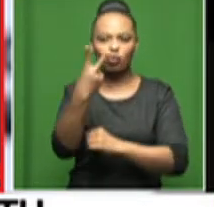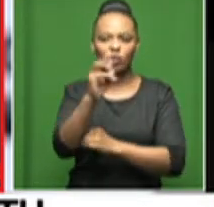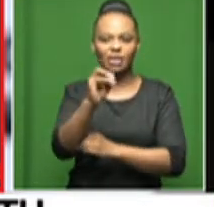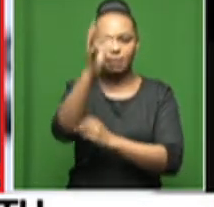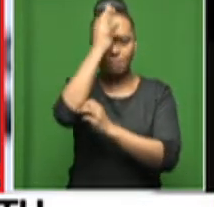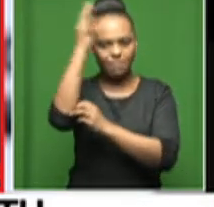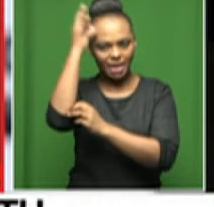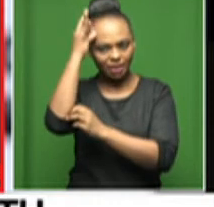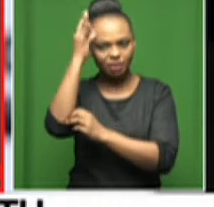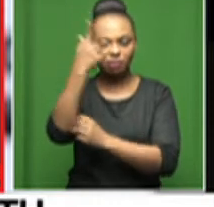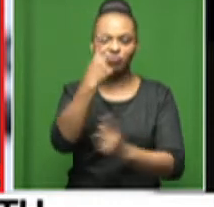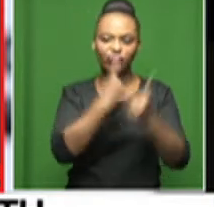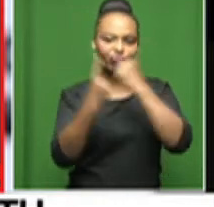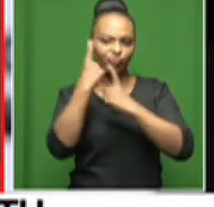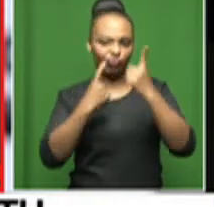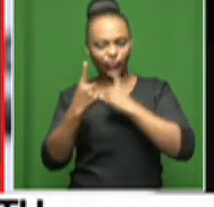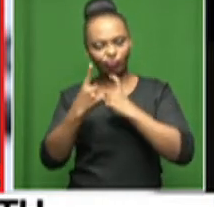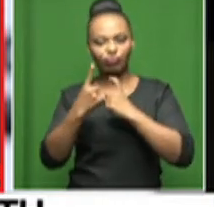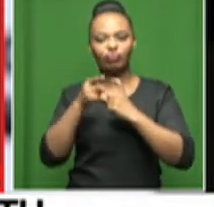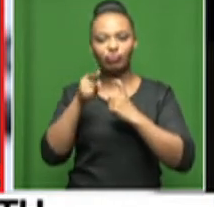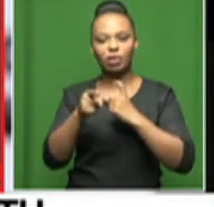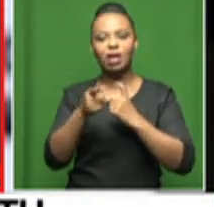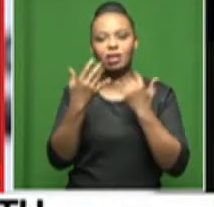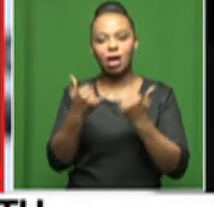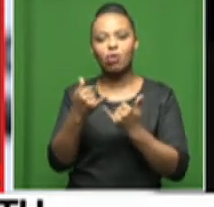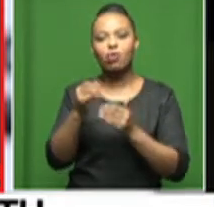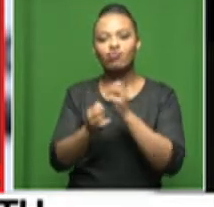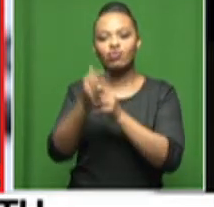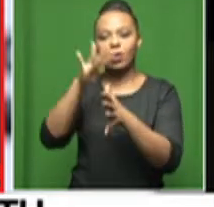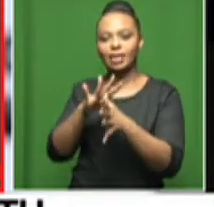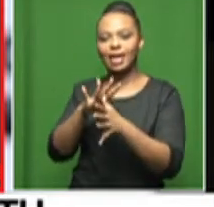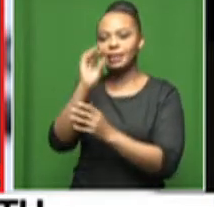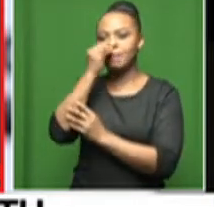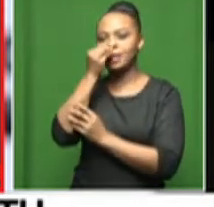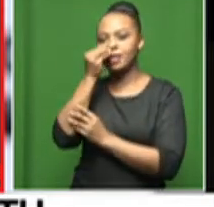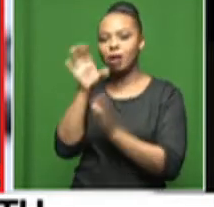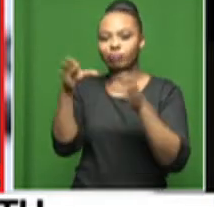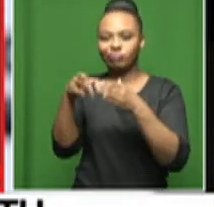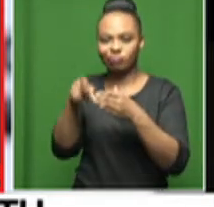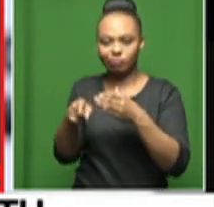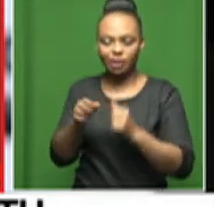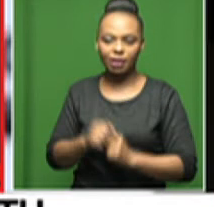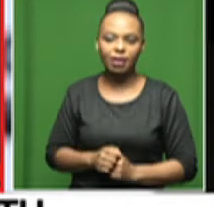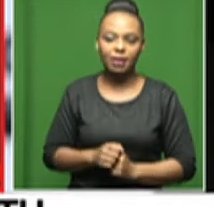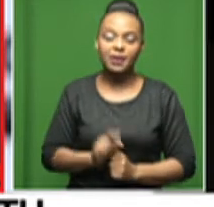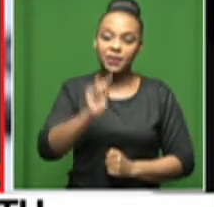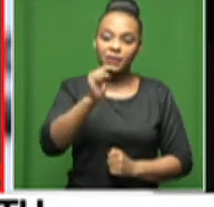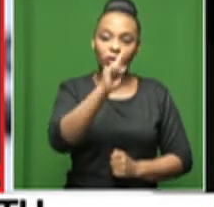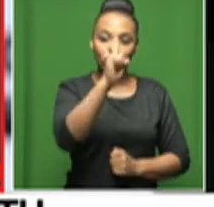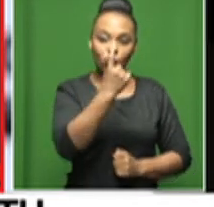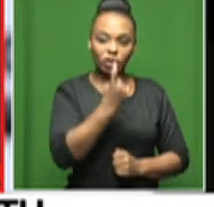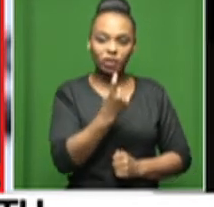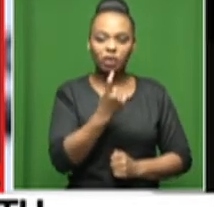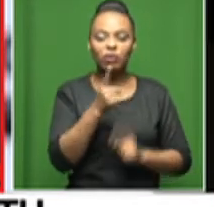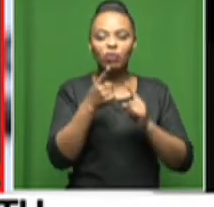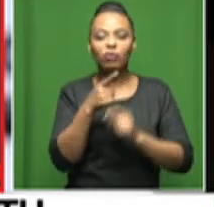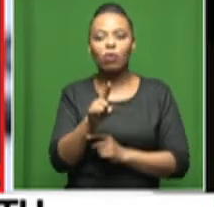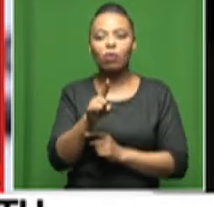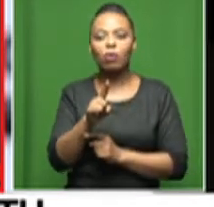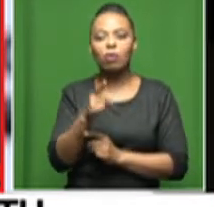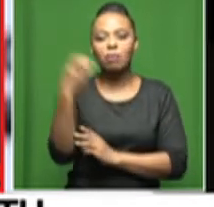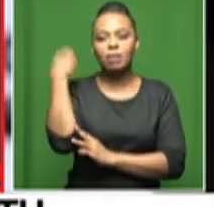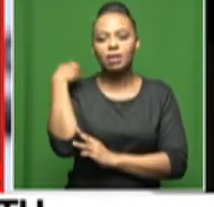to be able to ask questions, and we'll prioritize the media now. And so the first question is for the Honorable Minister from